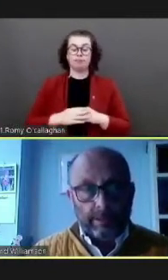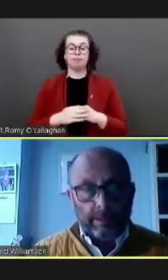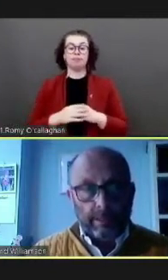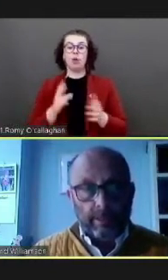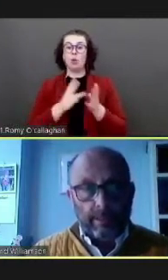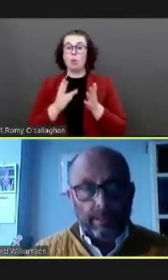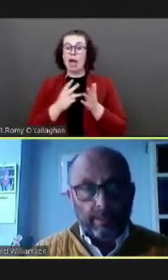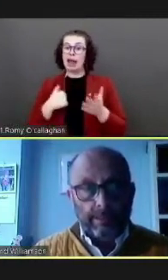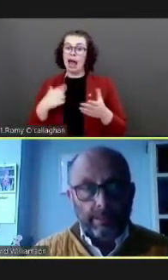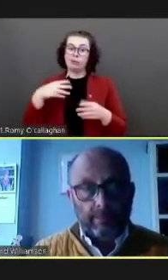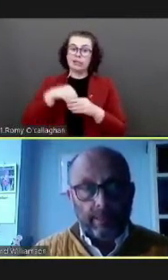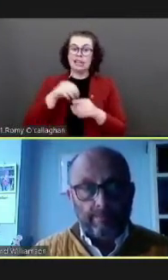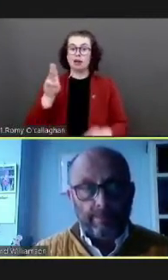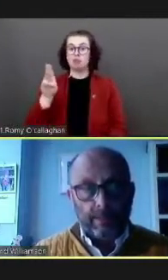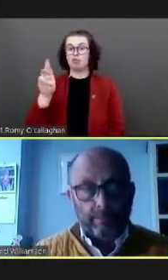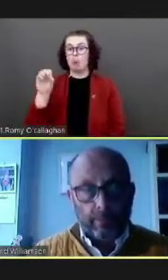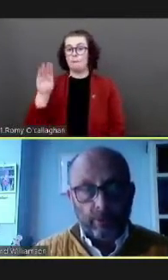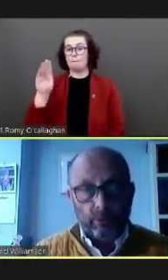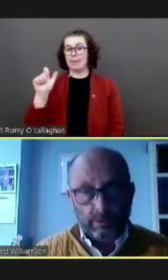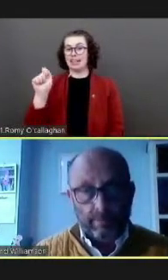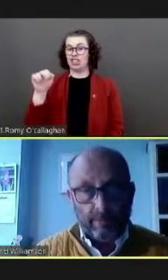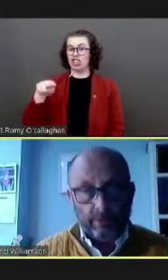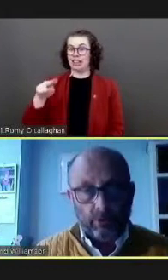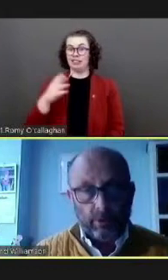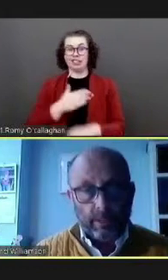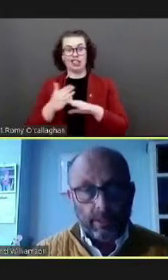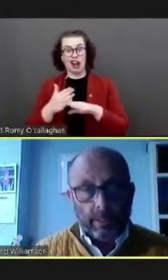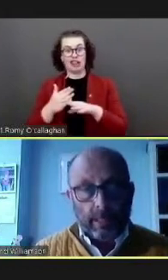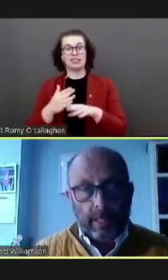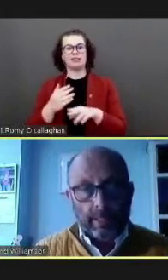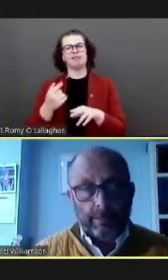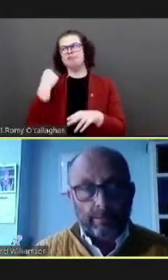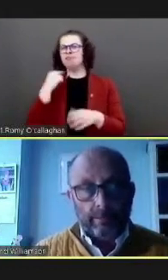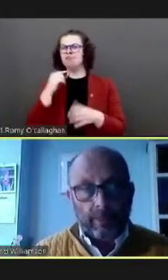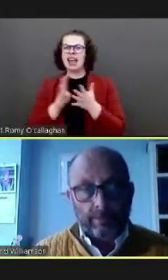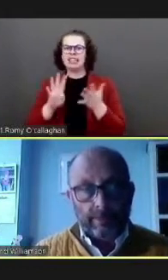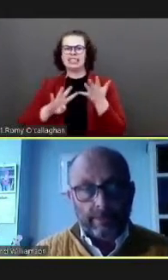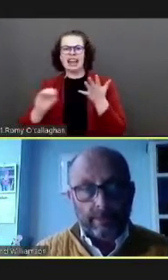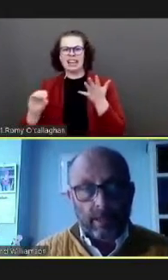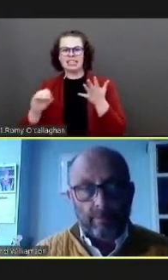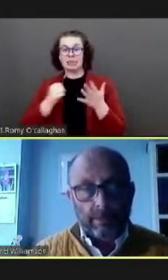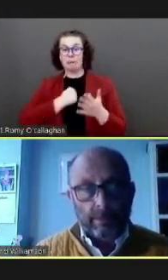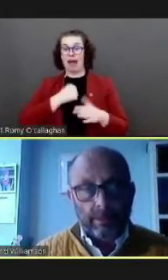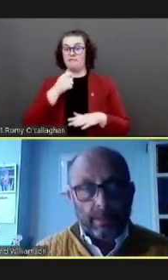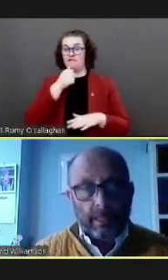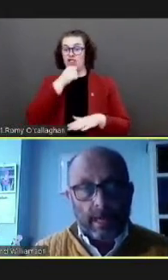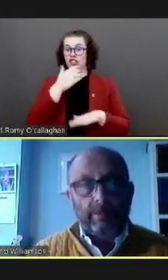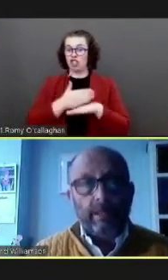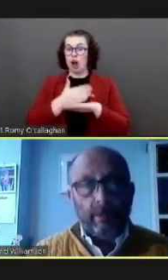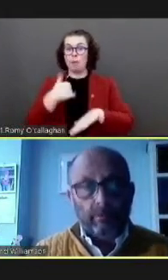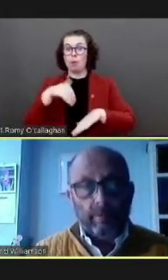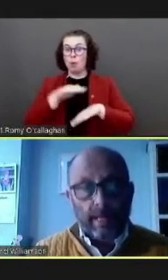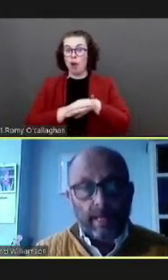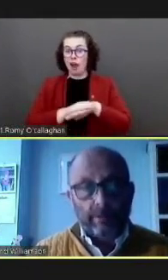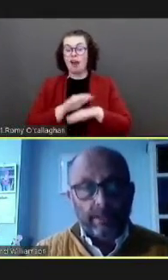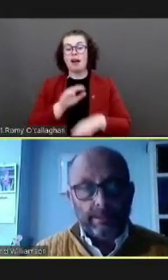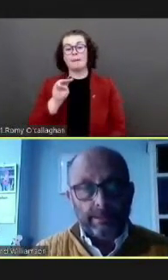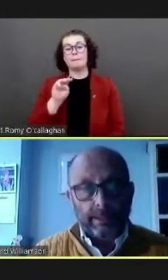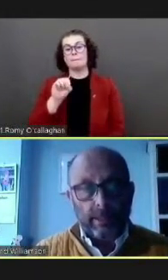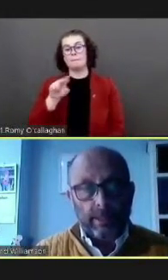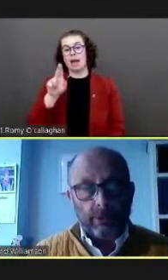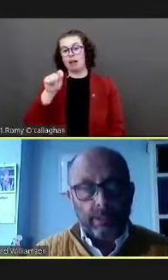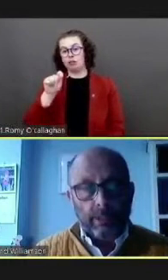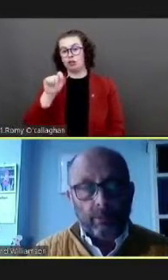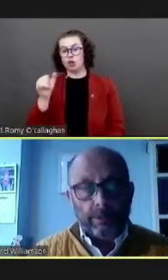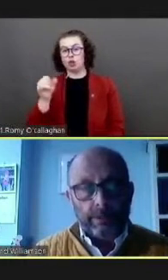probation service in the early 90s, my first post was in Mountjoy. And my first assignment, having come from 11 years